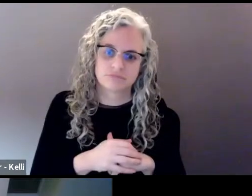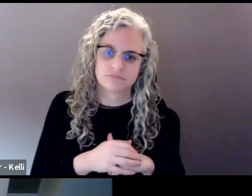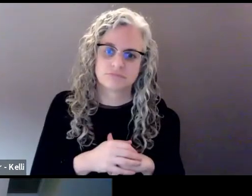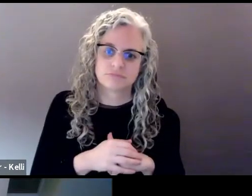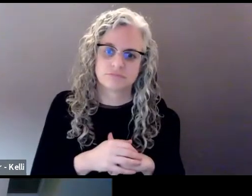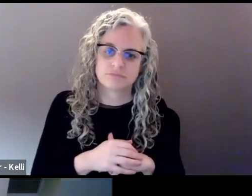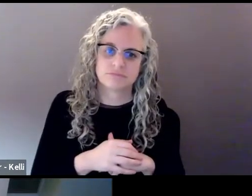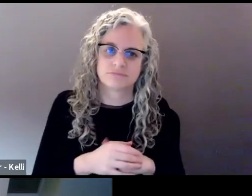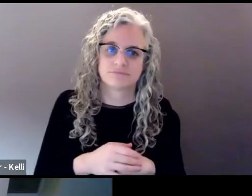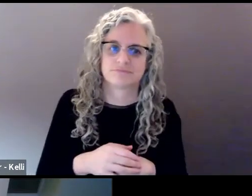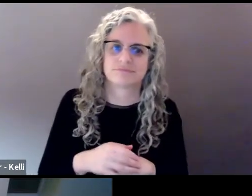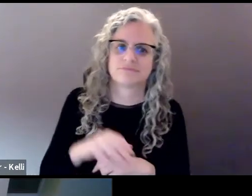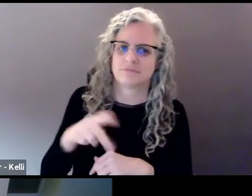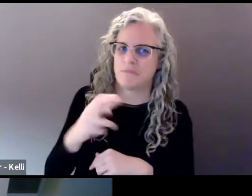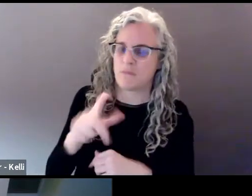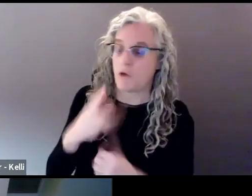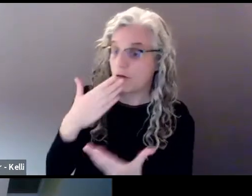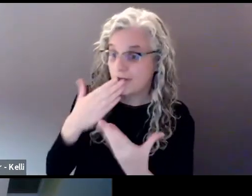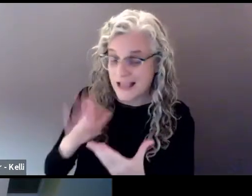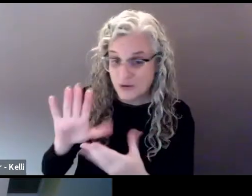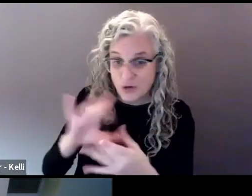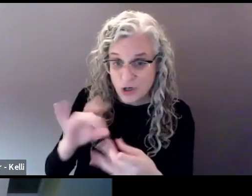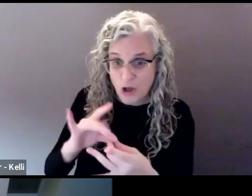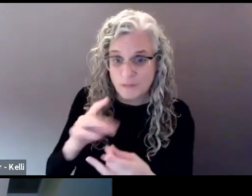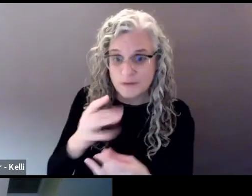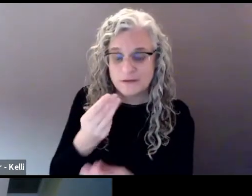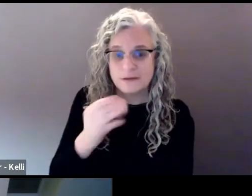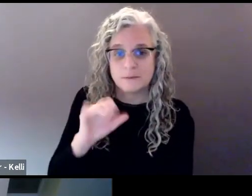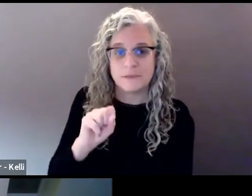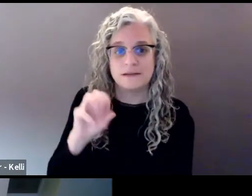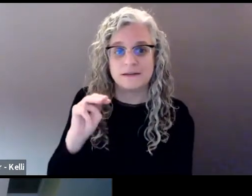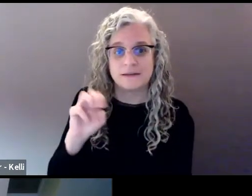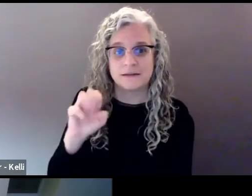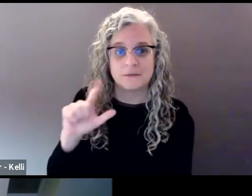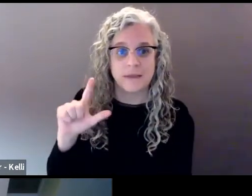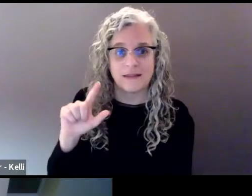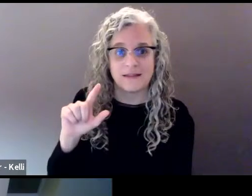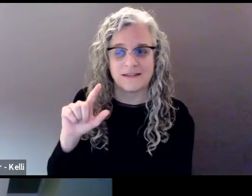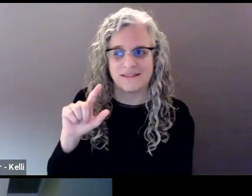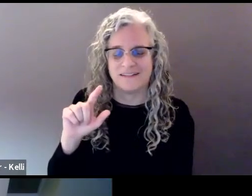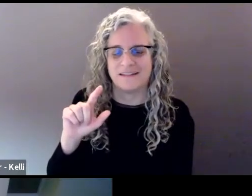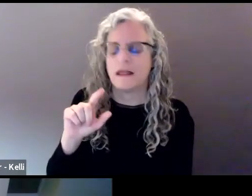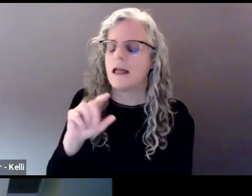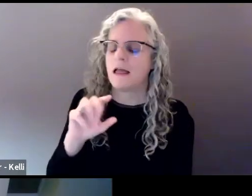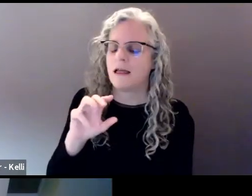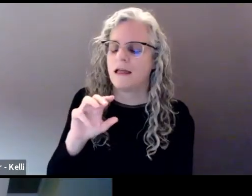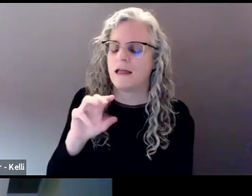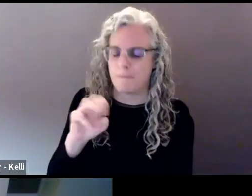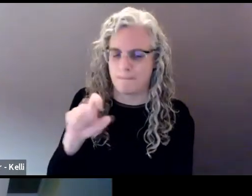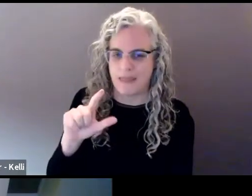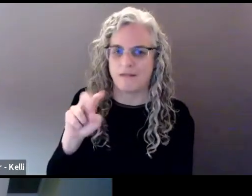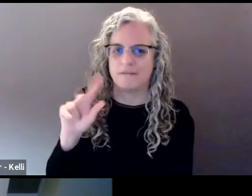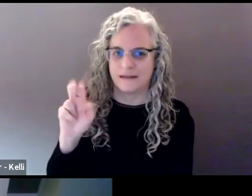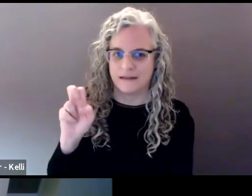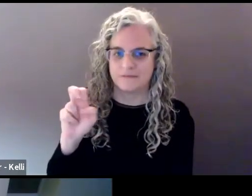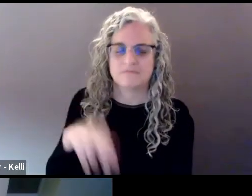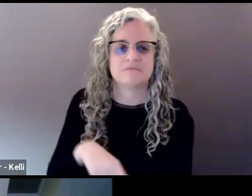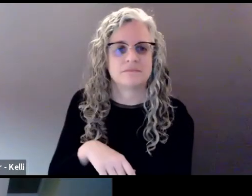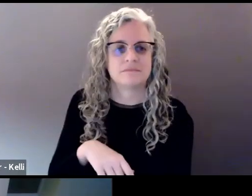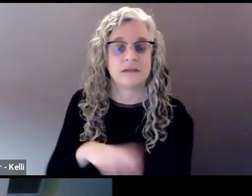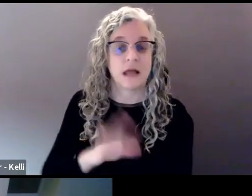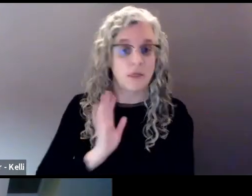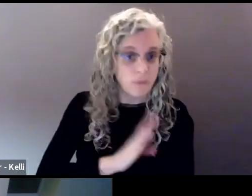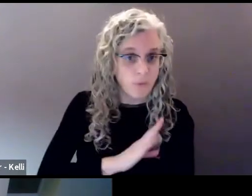Well, we thank you very much for your comments, Ms. Millville. And the board, and I know staff